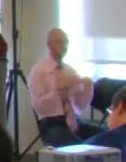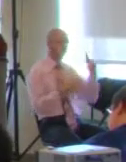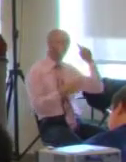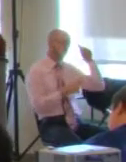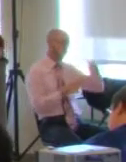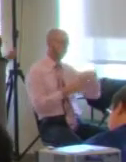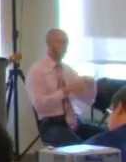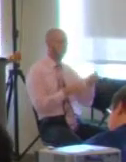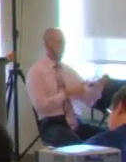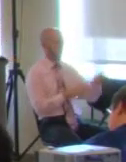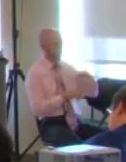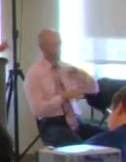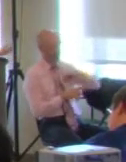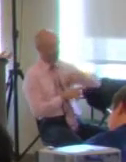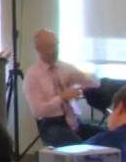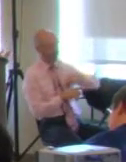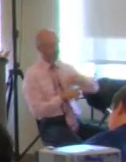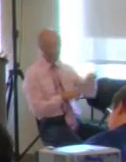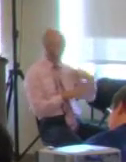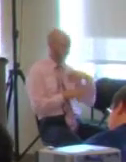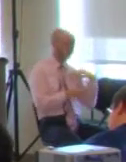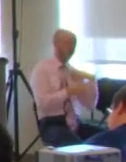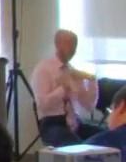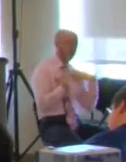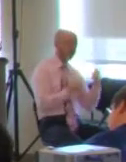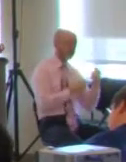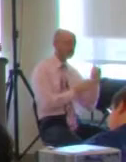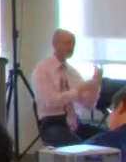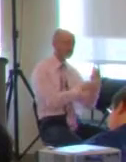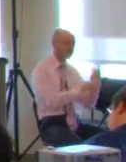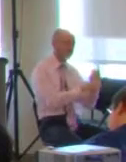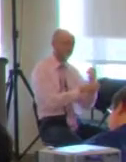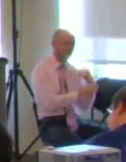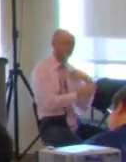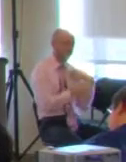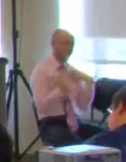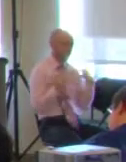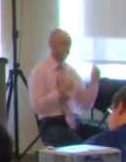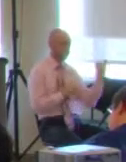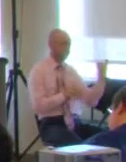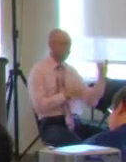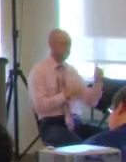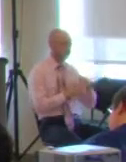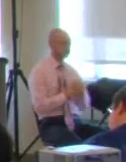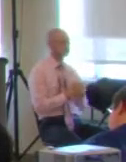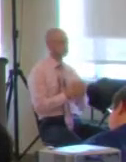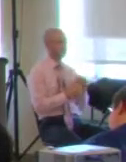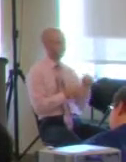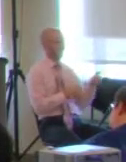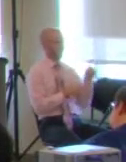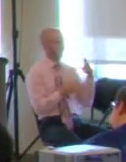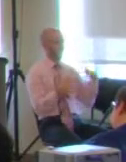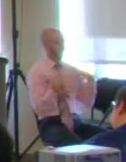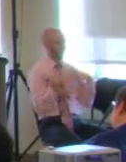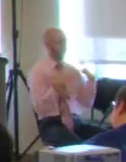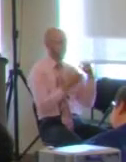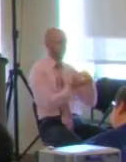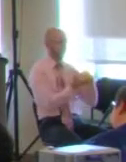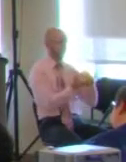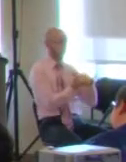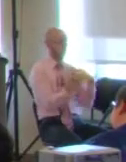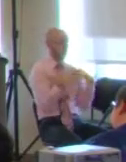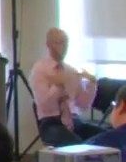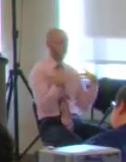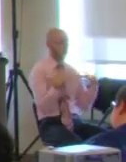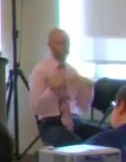they'll receive. You want to know, do they have health insurance? What happens is somebody goes out on medical leave, they may be forced to start